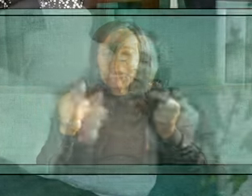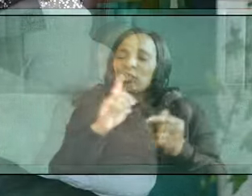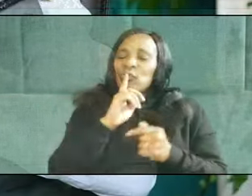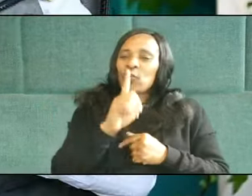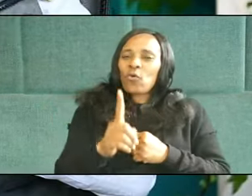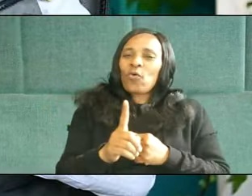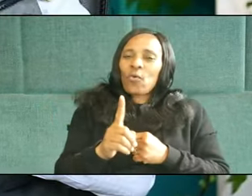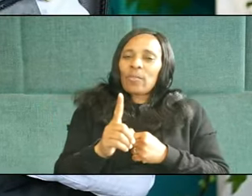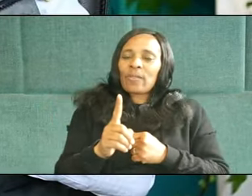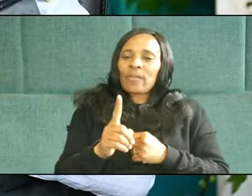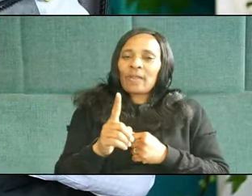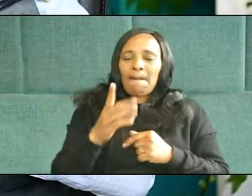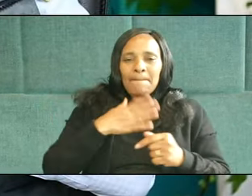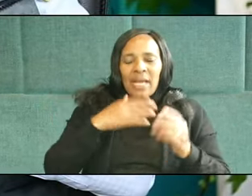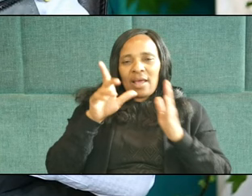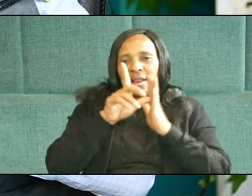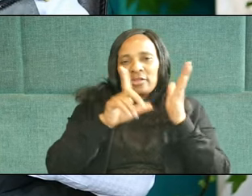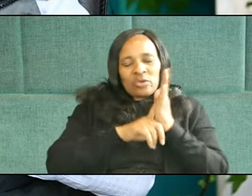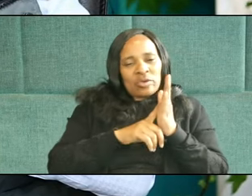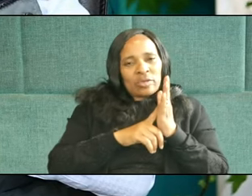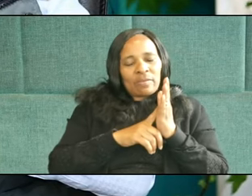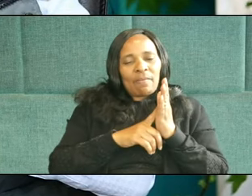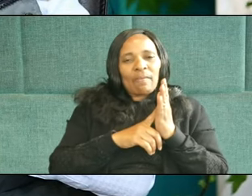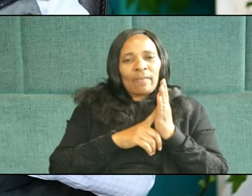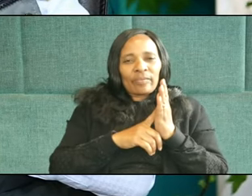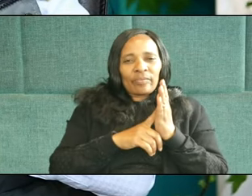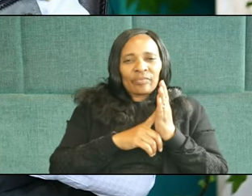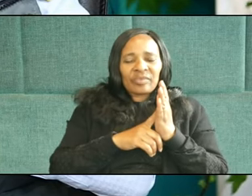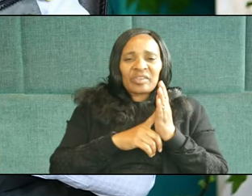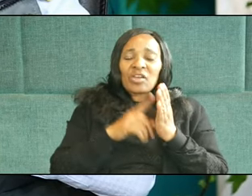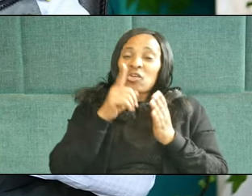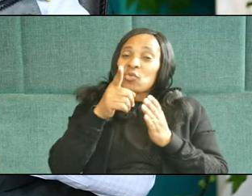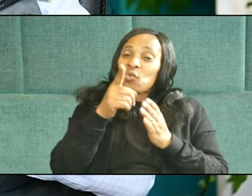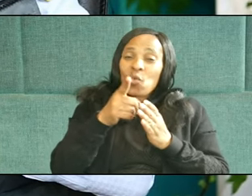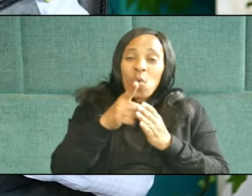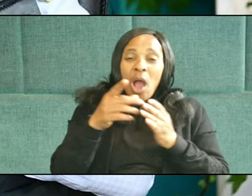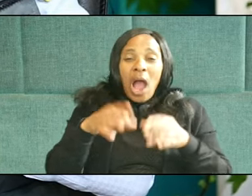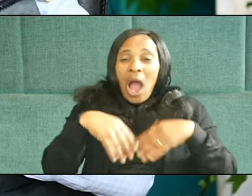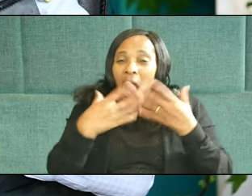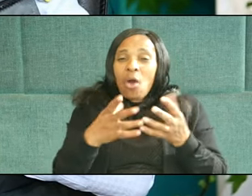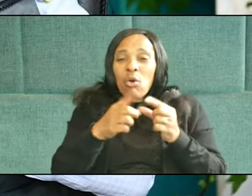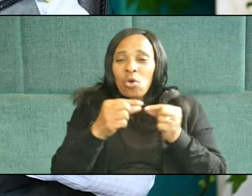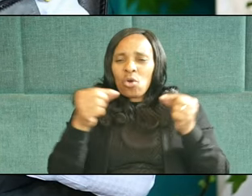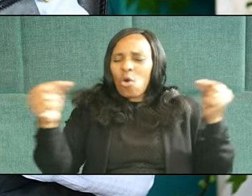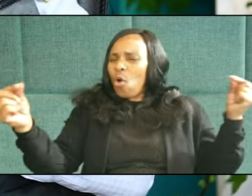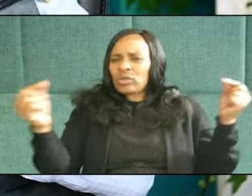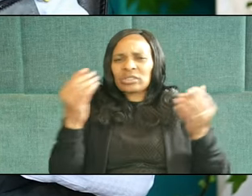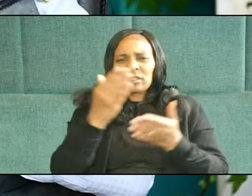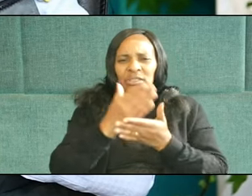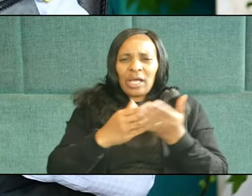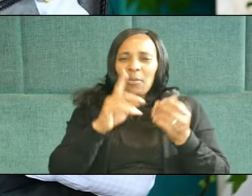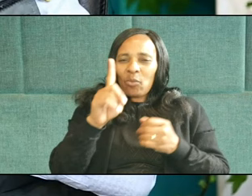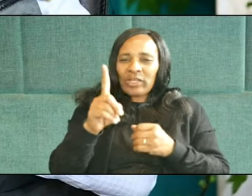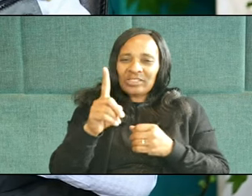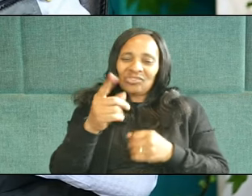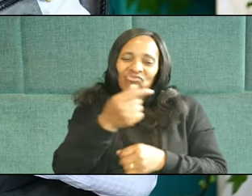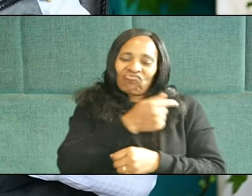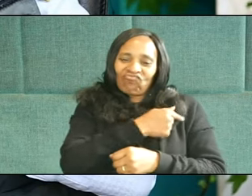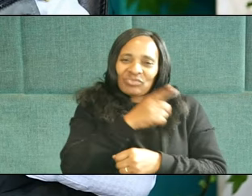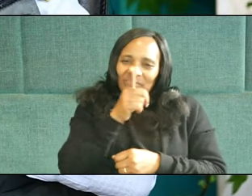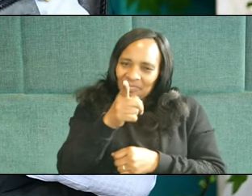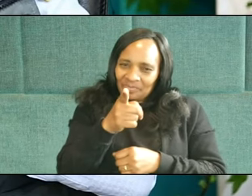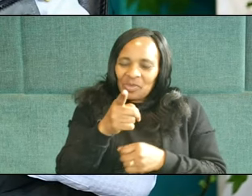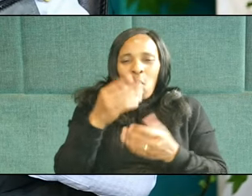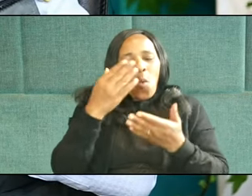So my lesson is that it doesn't matter how wrong someone treats you.